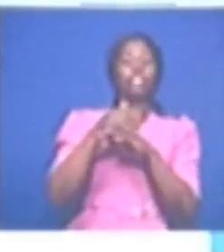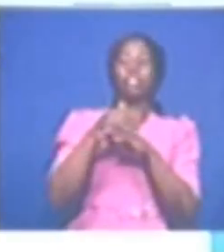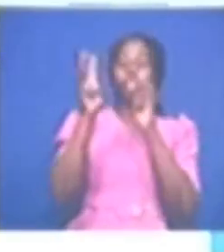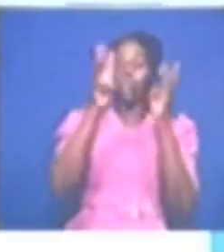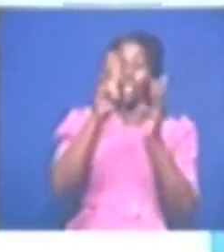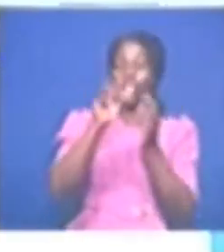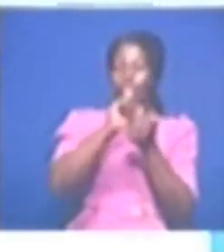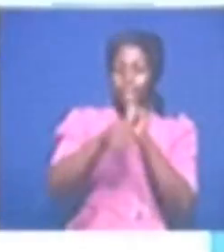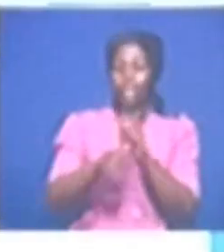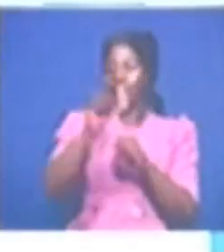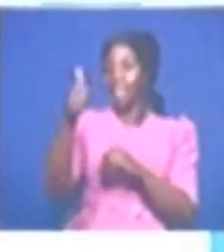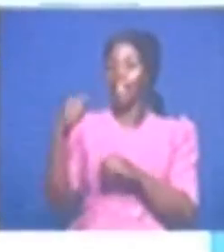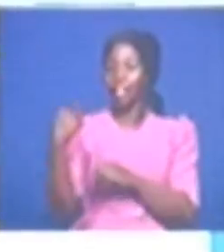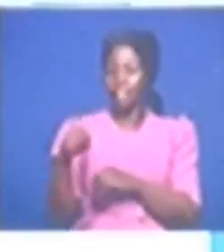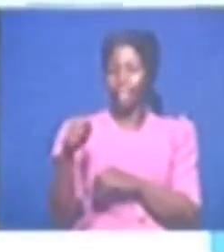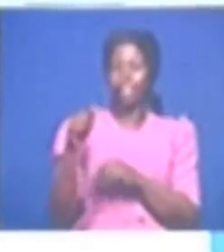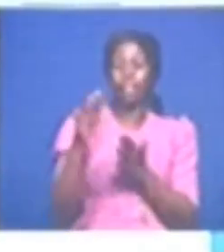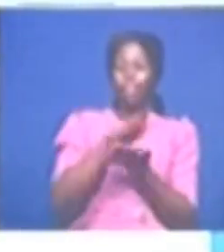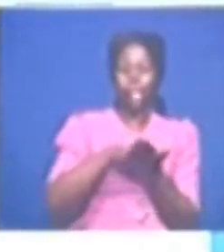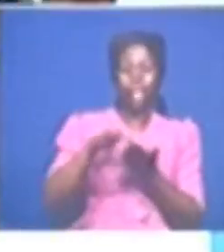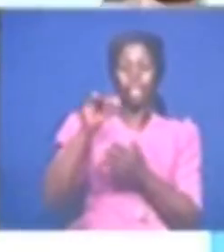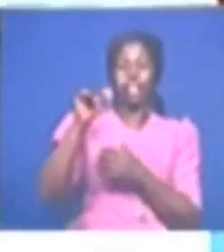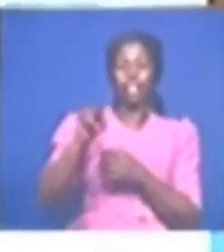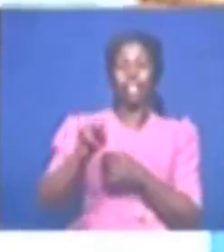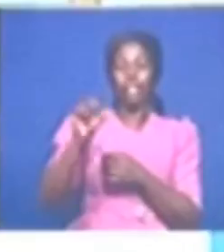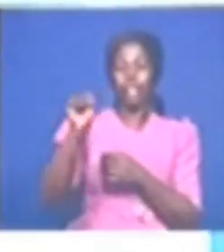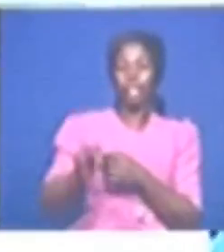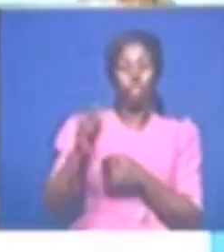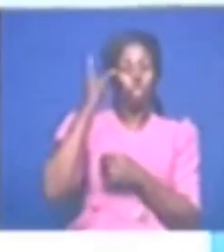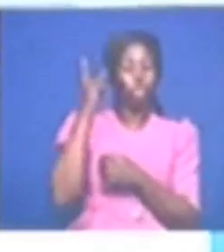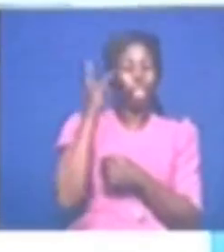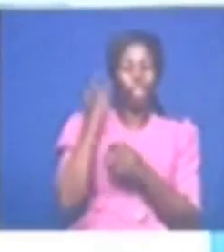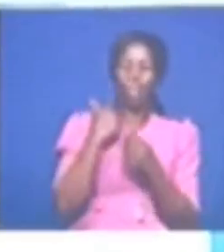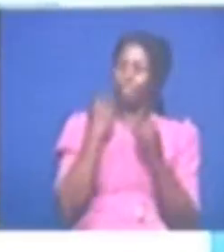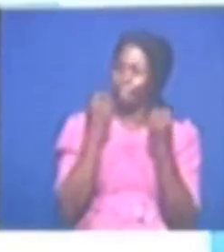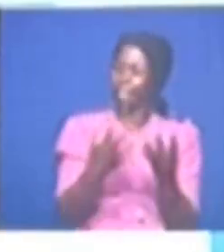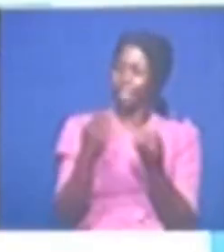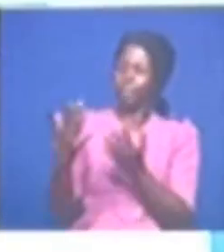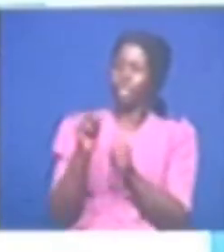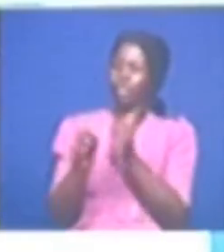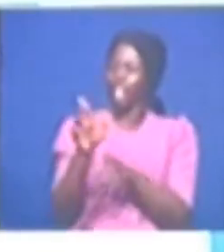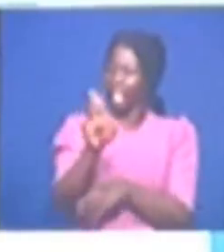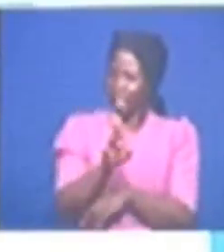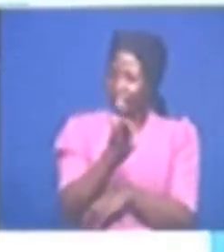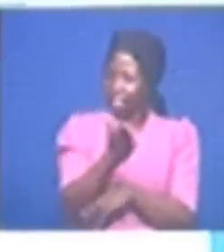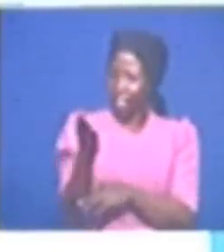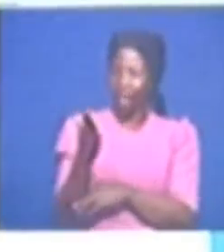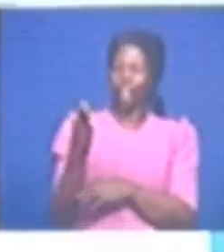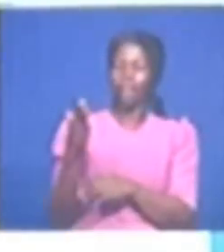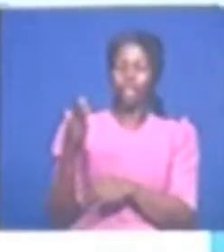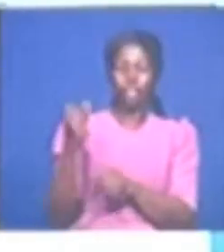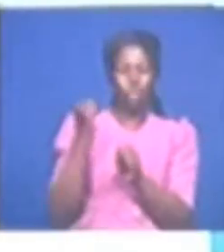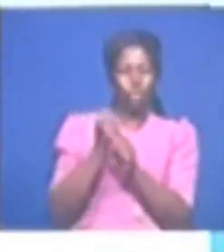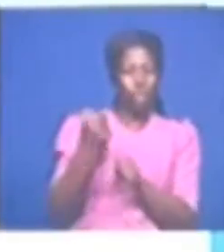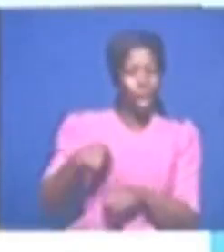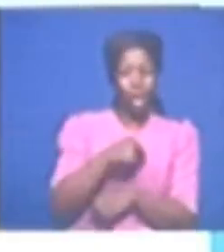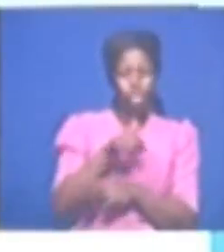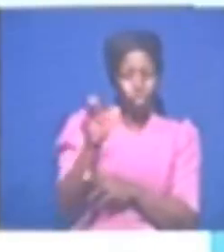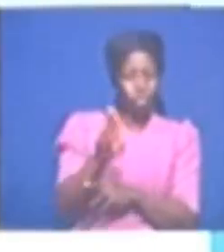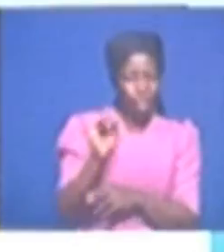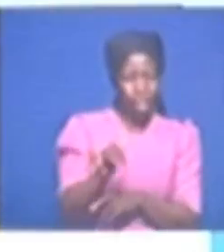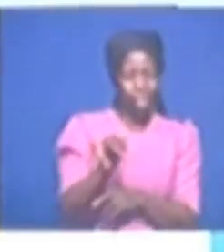South Korea. We have at African level many funds which are there. Are we tapping that before we even think about ours? So these